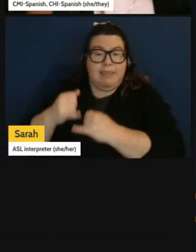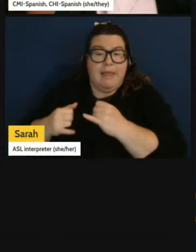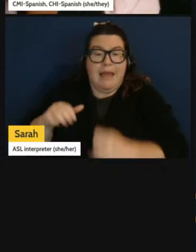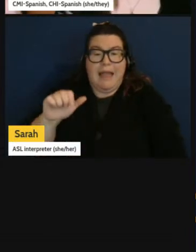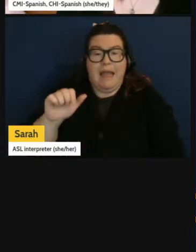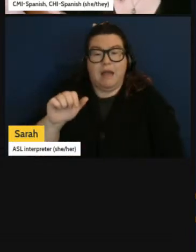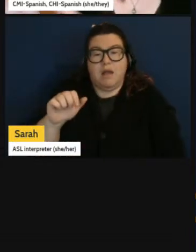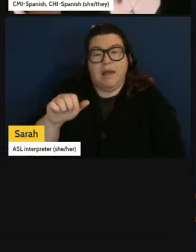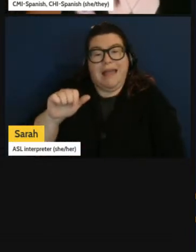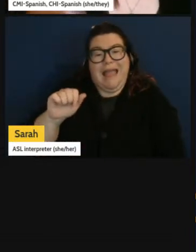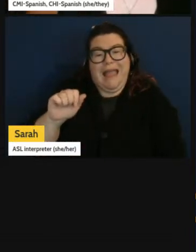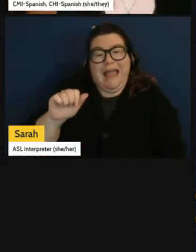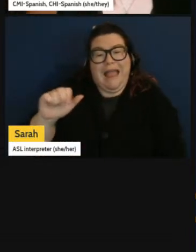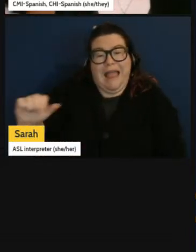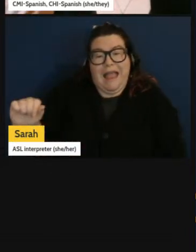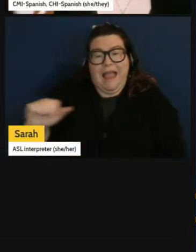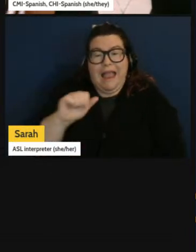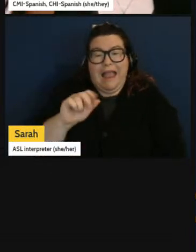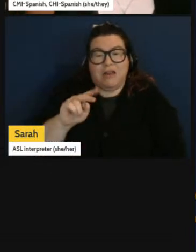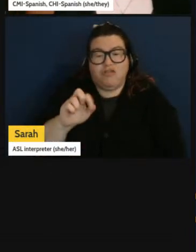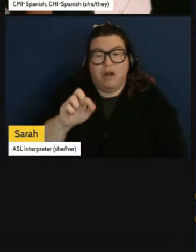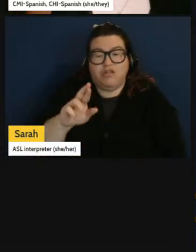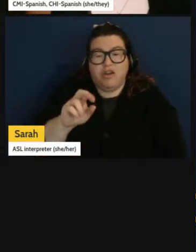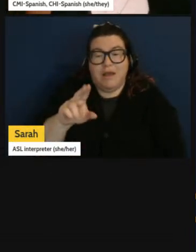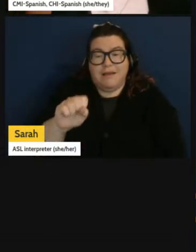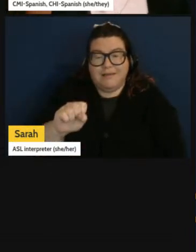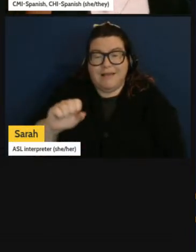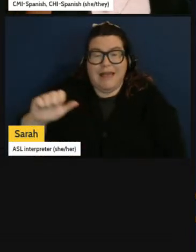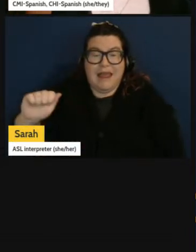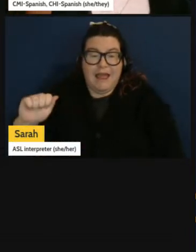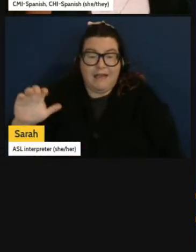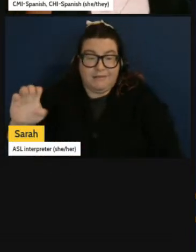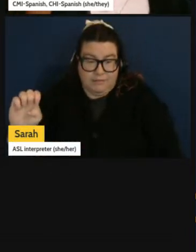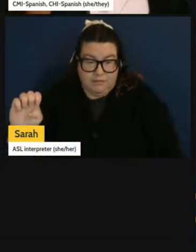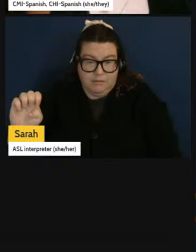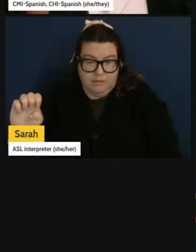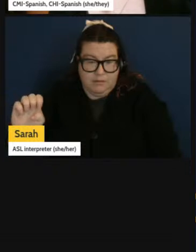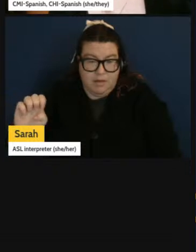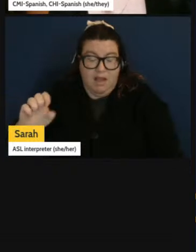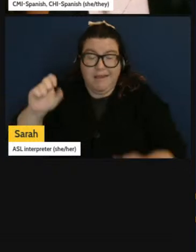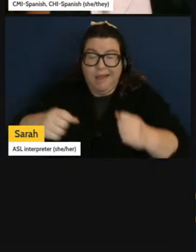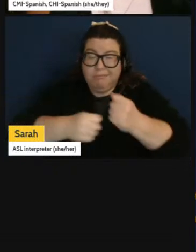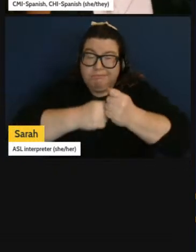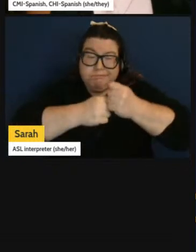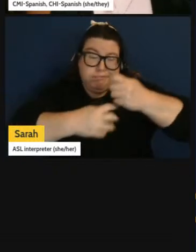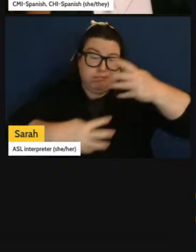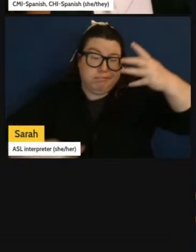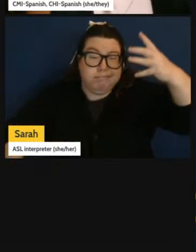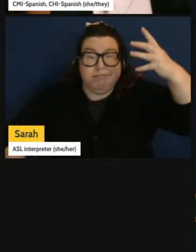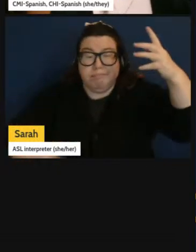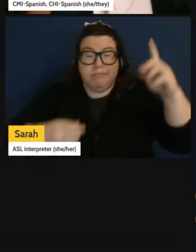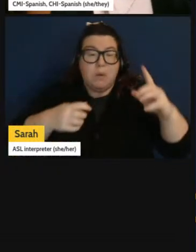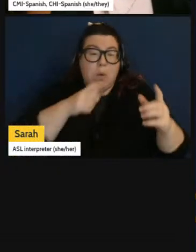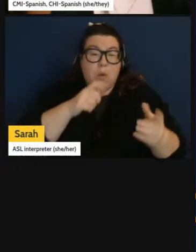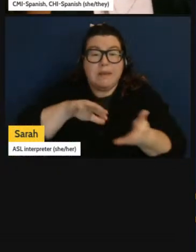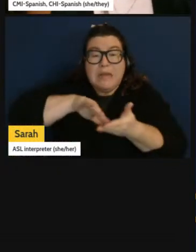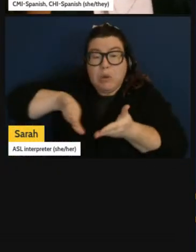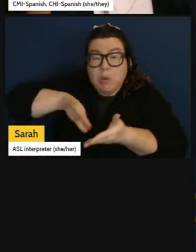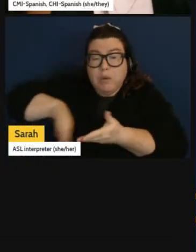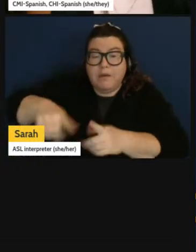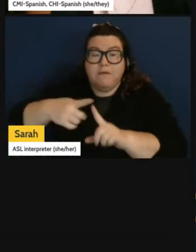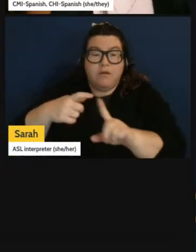asexual. But the thing is I could still give you a list as long as my arm as far as who's excluded from this